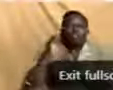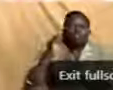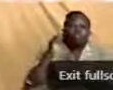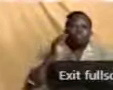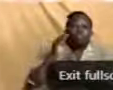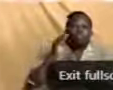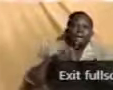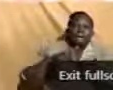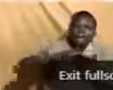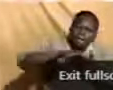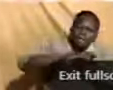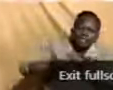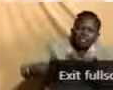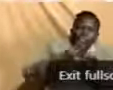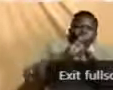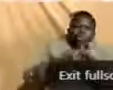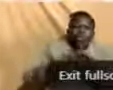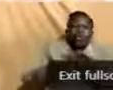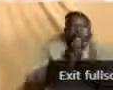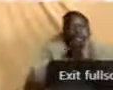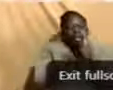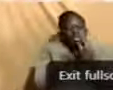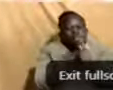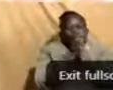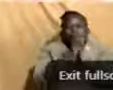based on Article 143, Clause 2.